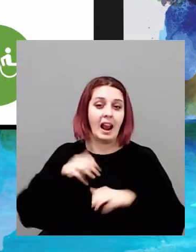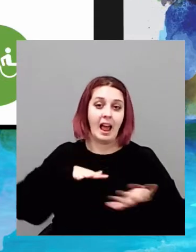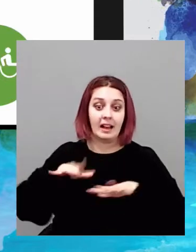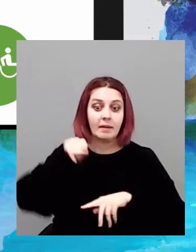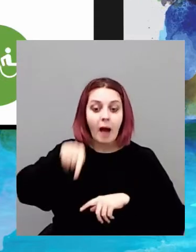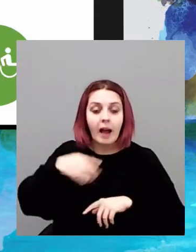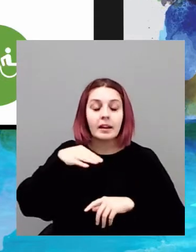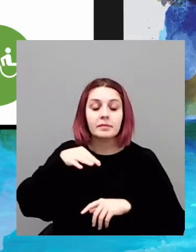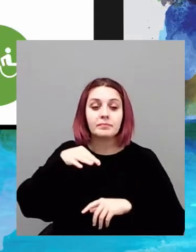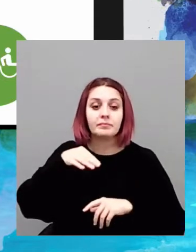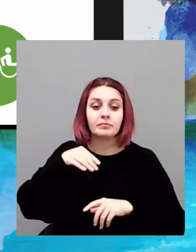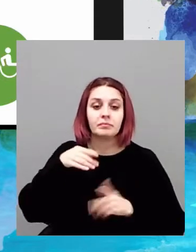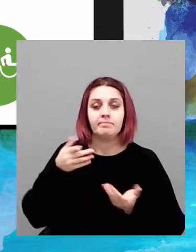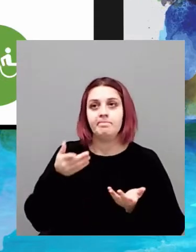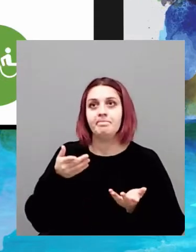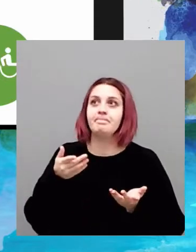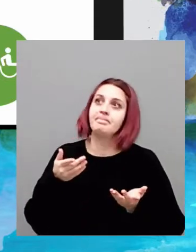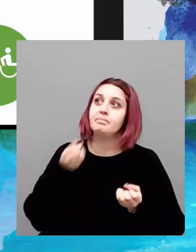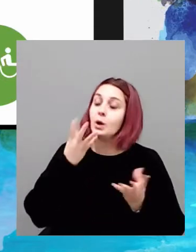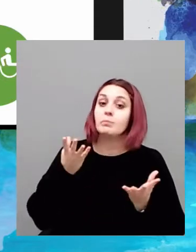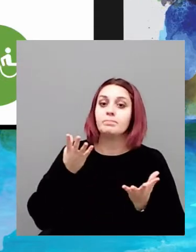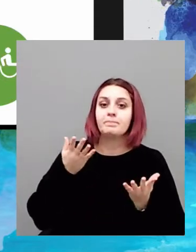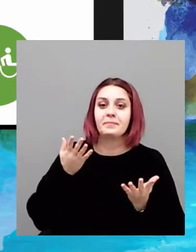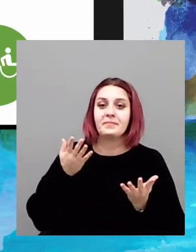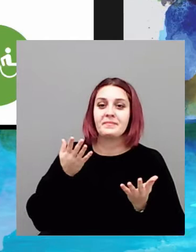social action where